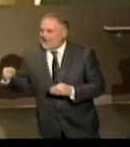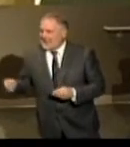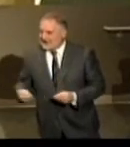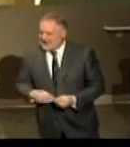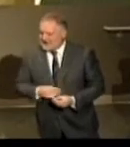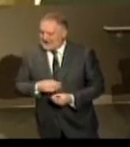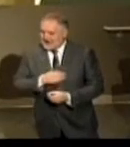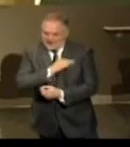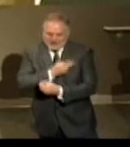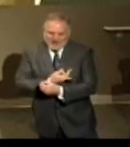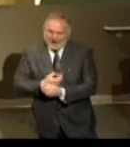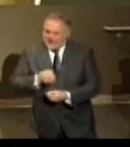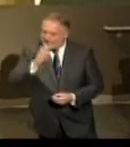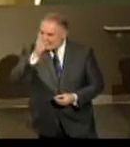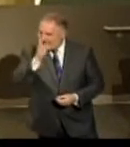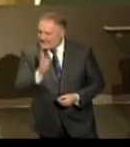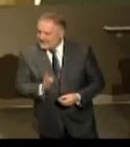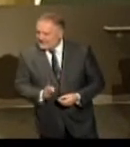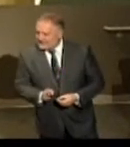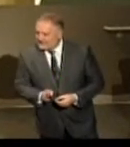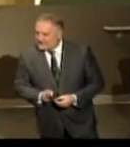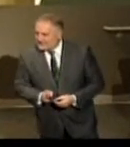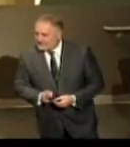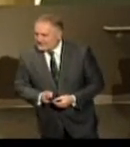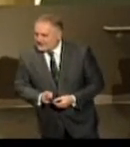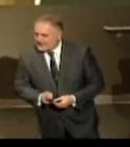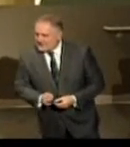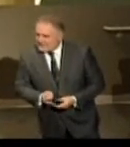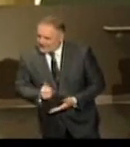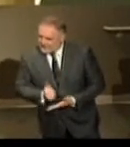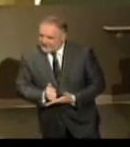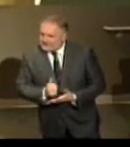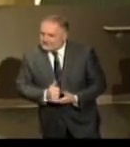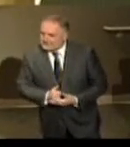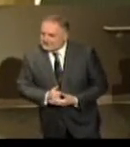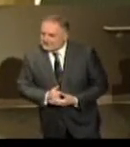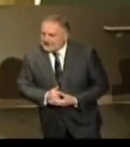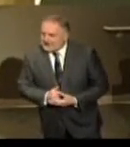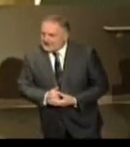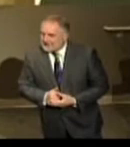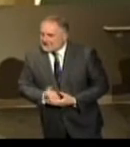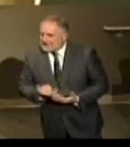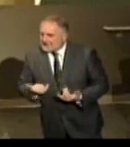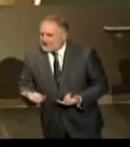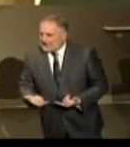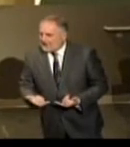of God. Come on. Come on, say amen. Now,